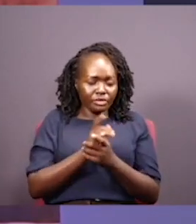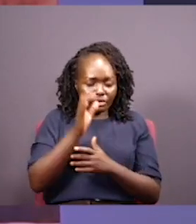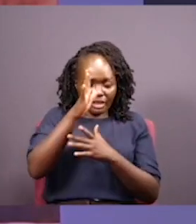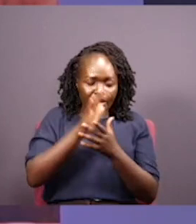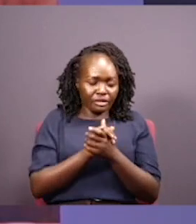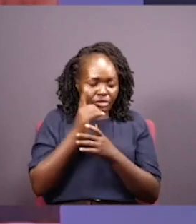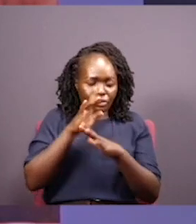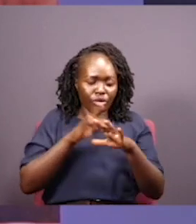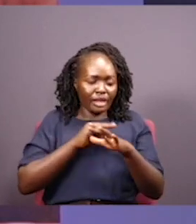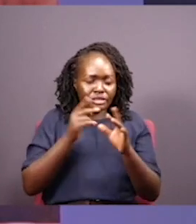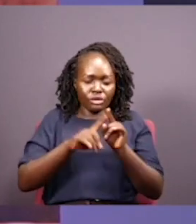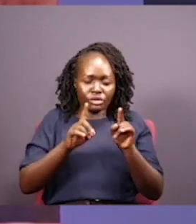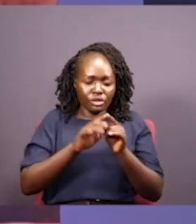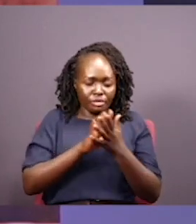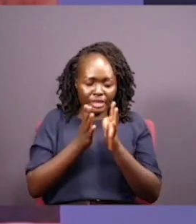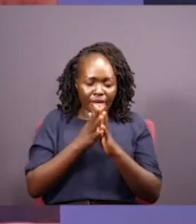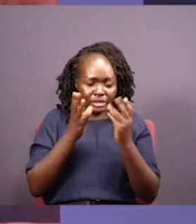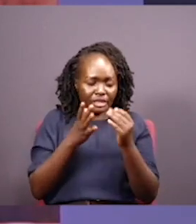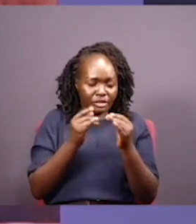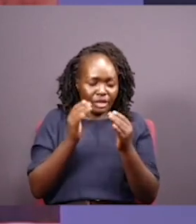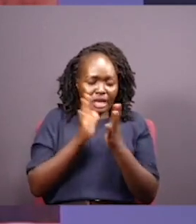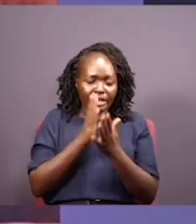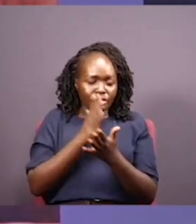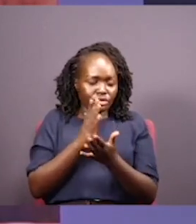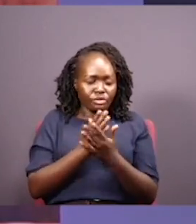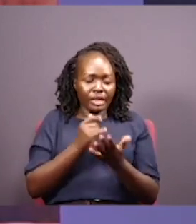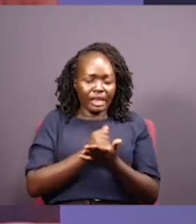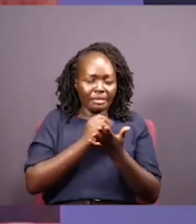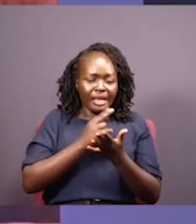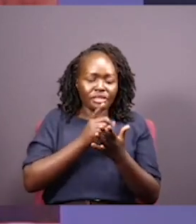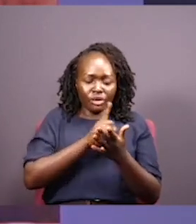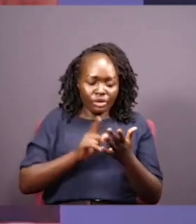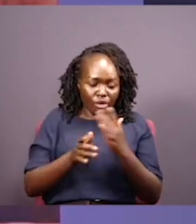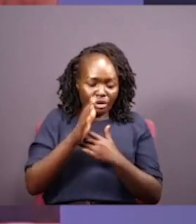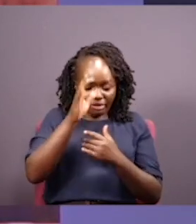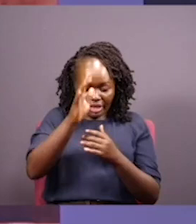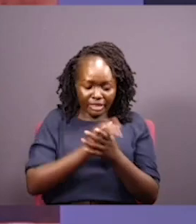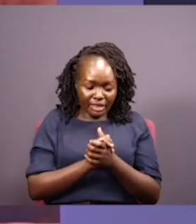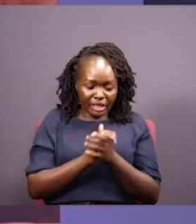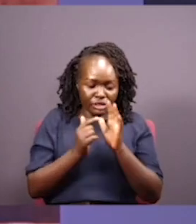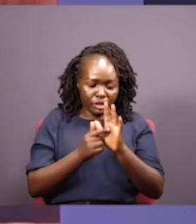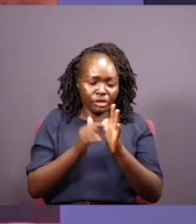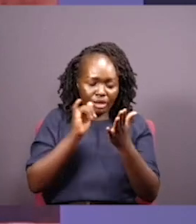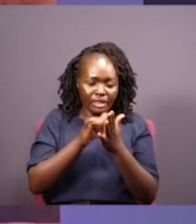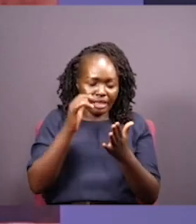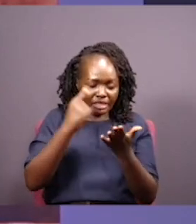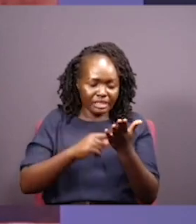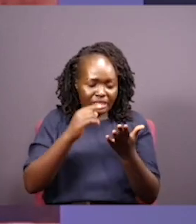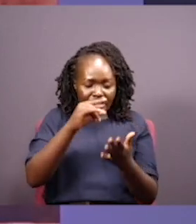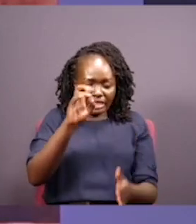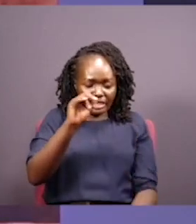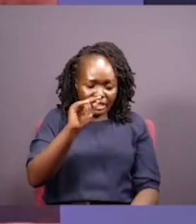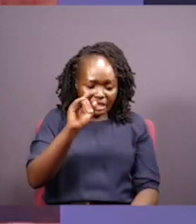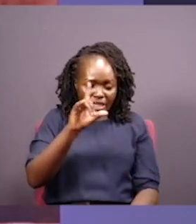also to be gentle. And indeed, help us, Lord God, Father, to display that gentle spirit, mighty Father, to